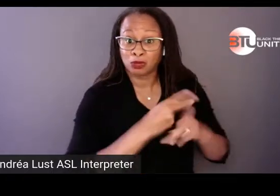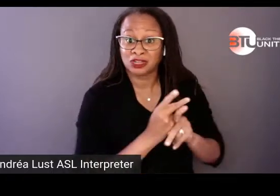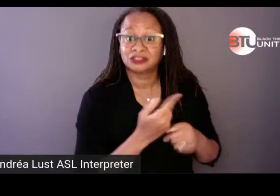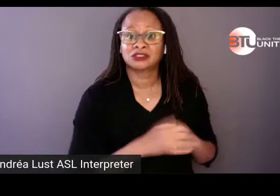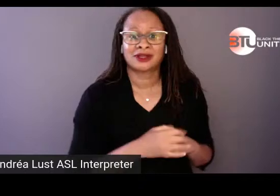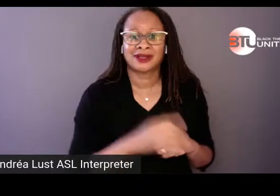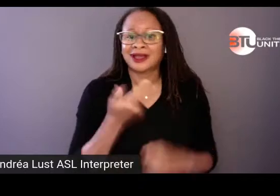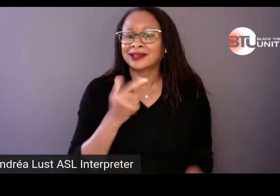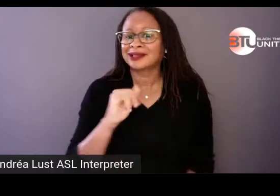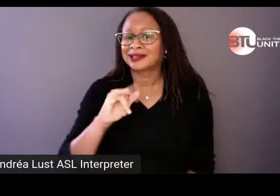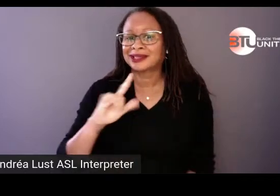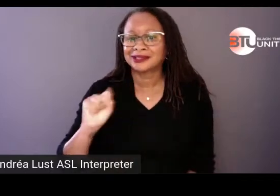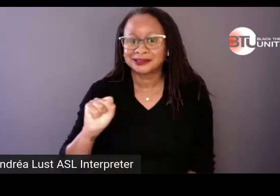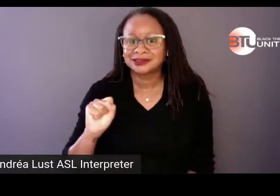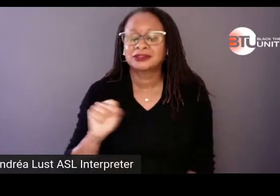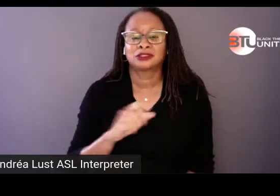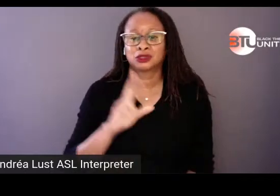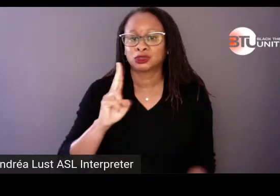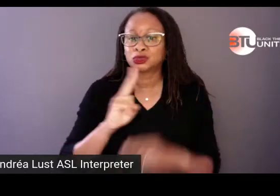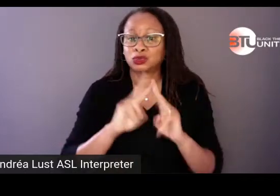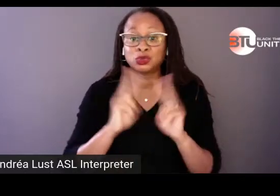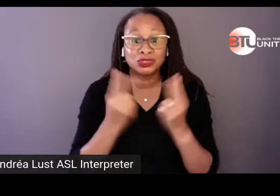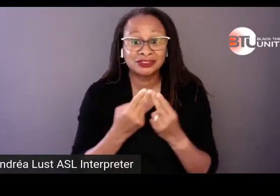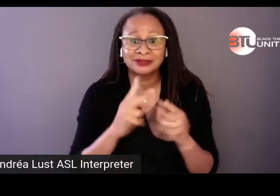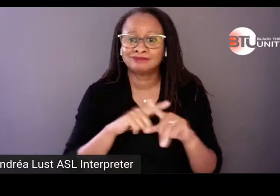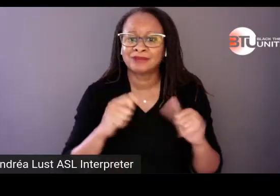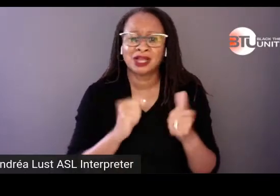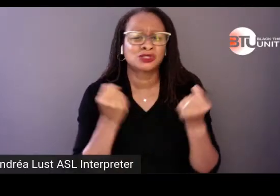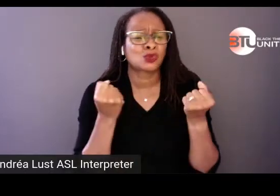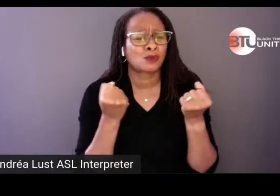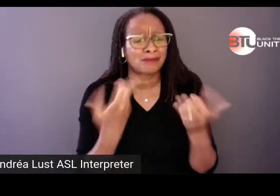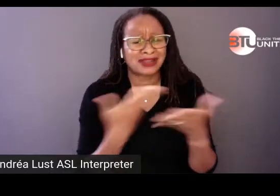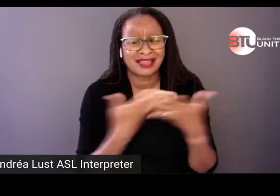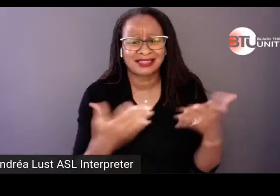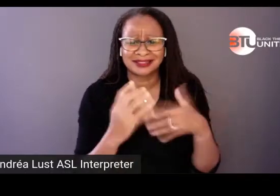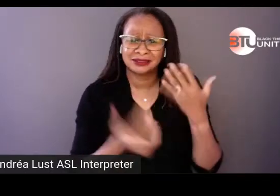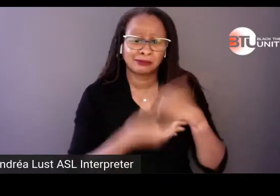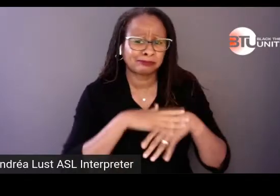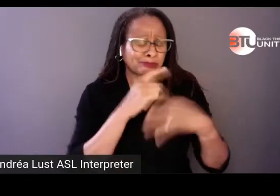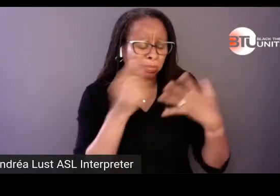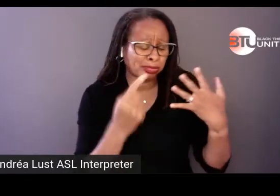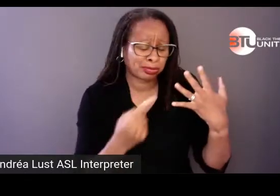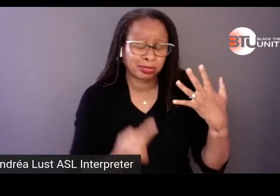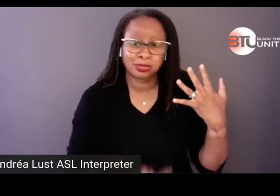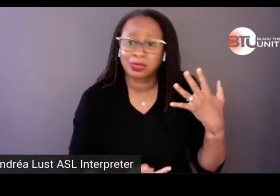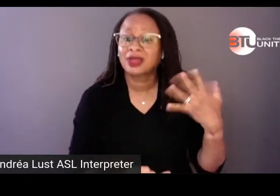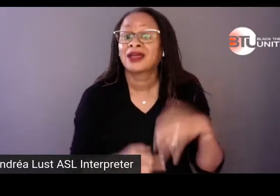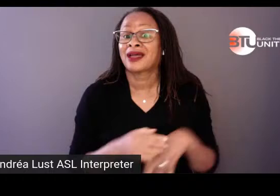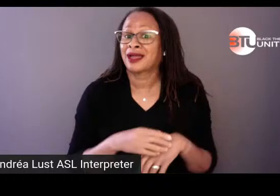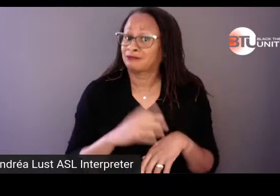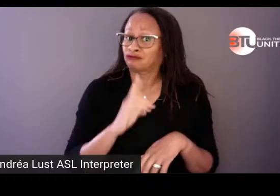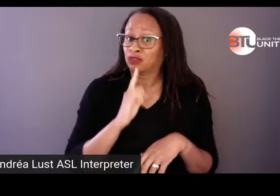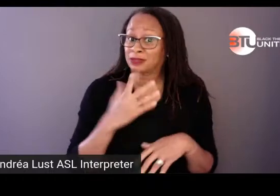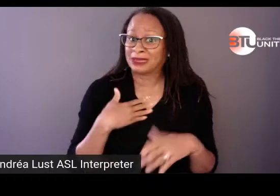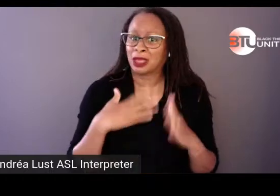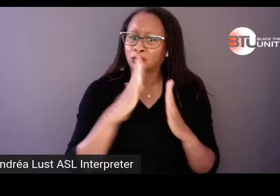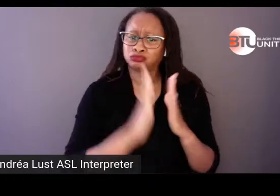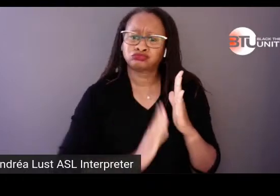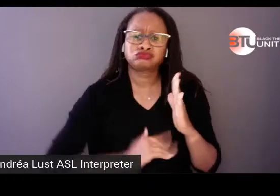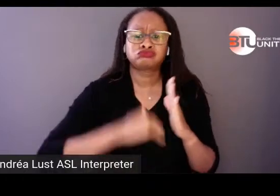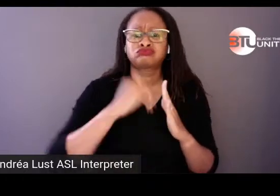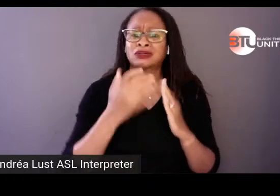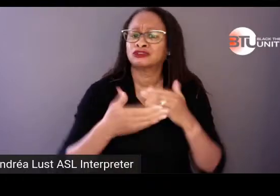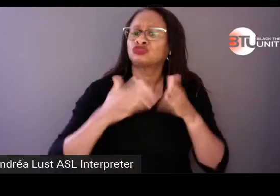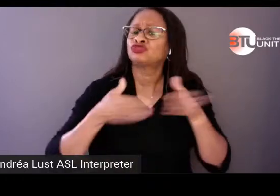guilds and unions. There's so many things to cover. Again, this will be a broad strokes overview.